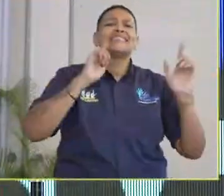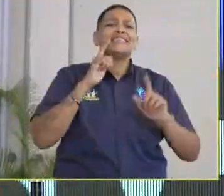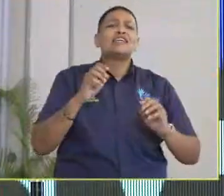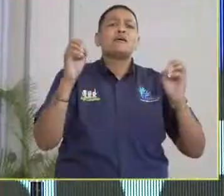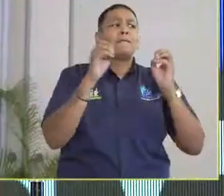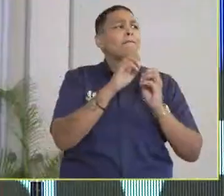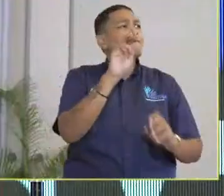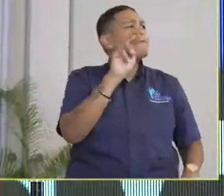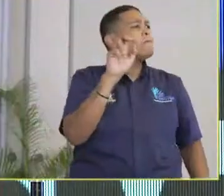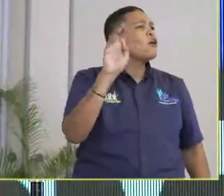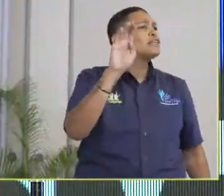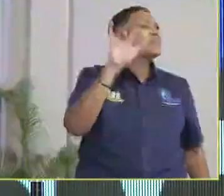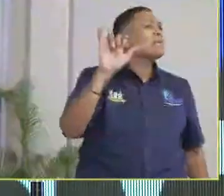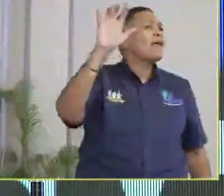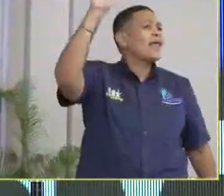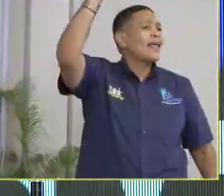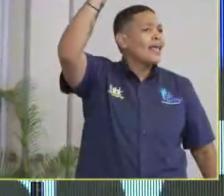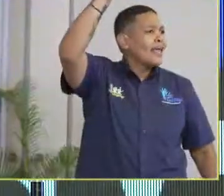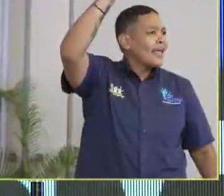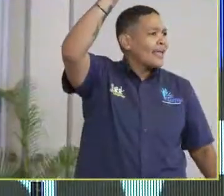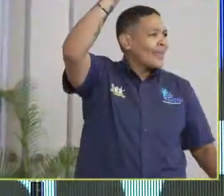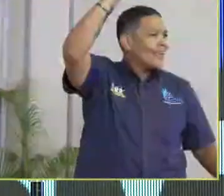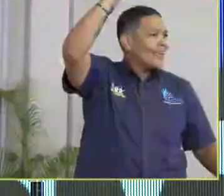Maurice Bailey. Can we big him up again?